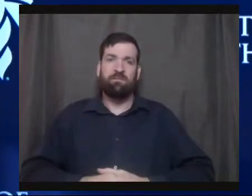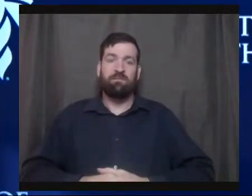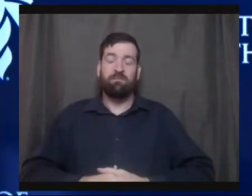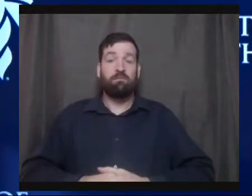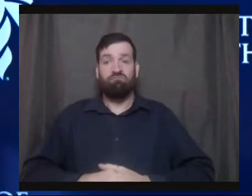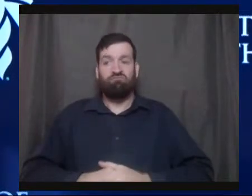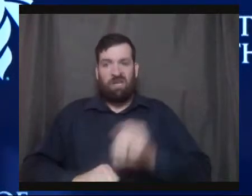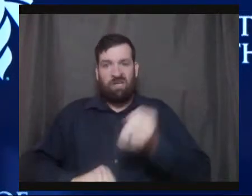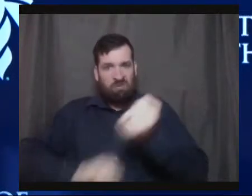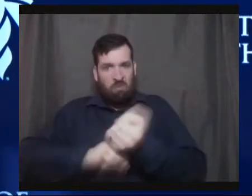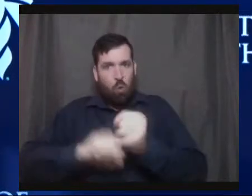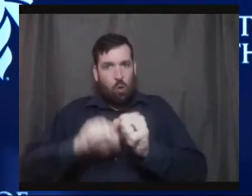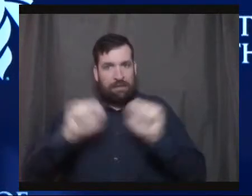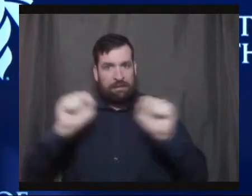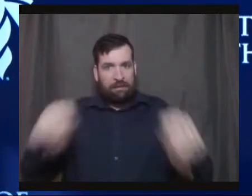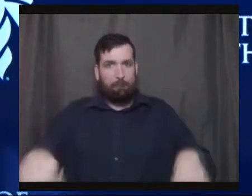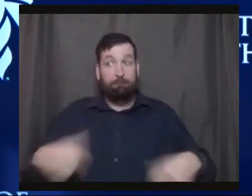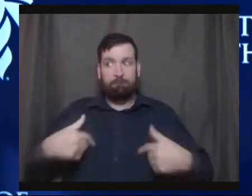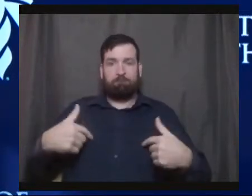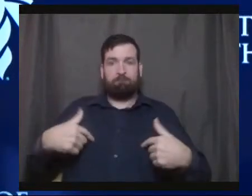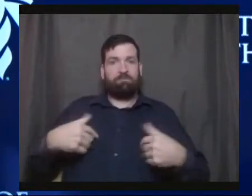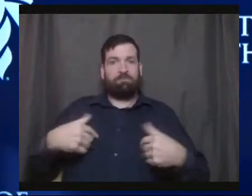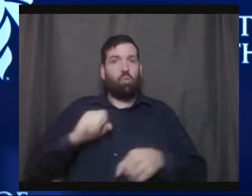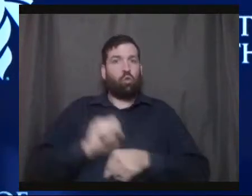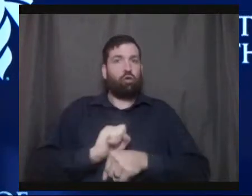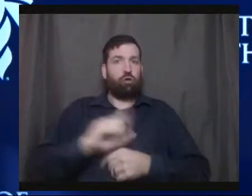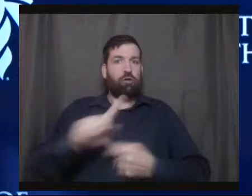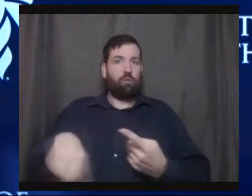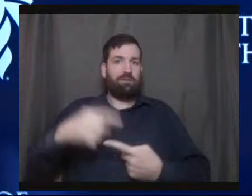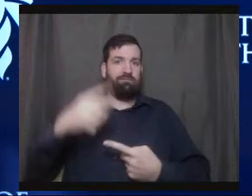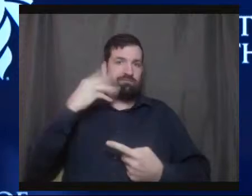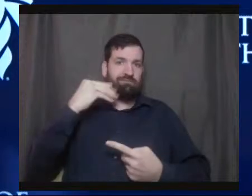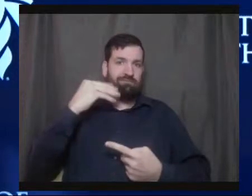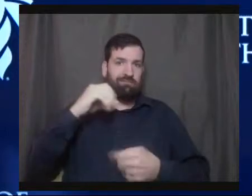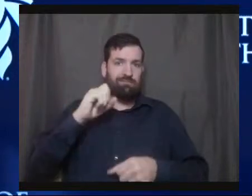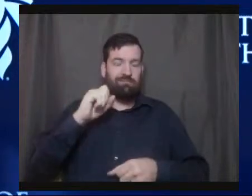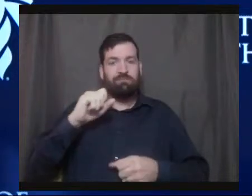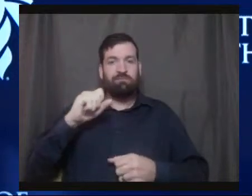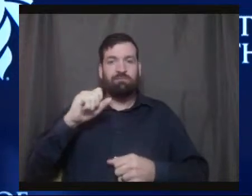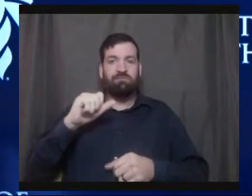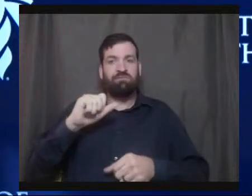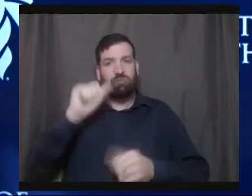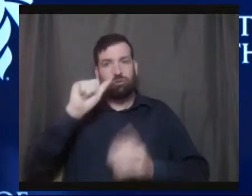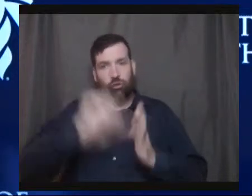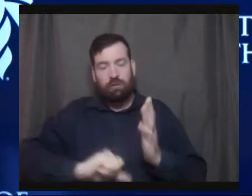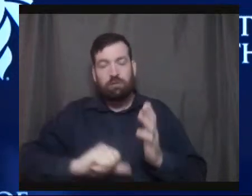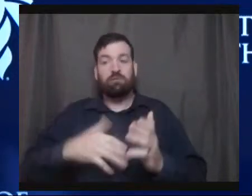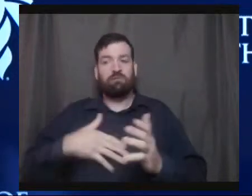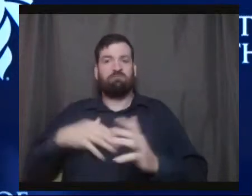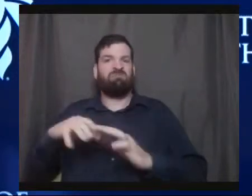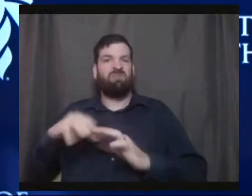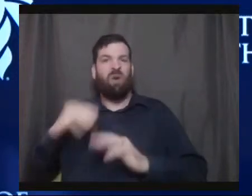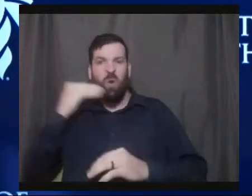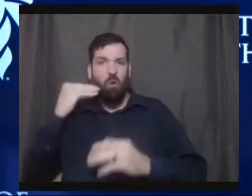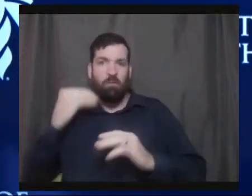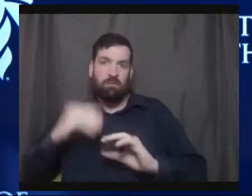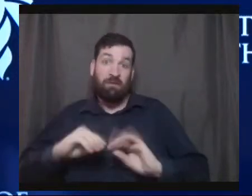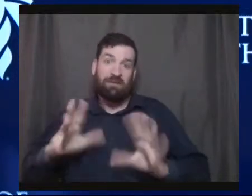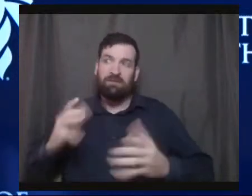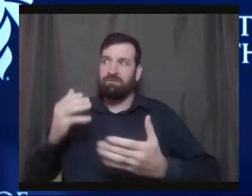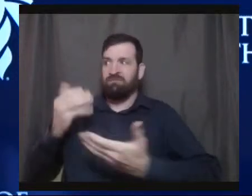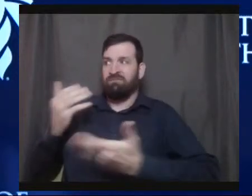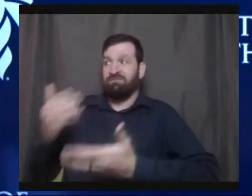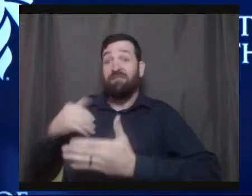system. I had it at work when I went through the surgery. Of course, I had it at home. My physician was wonderful. Thank you.